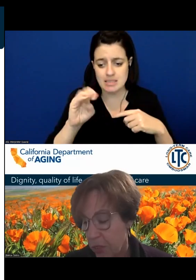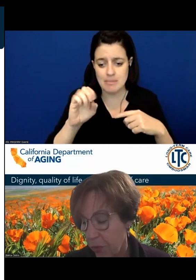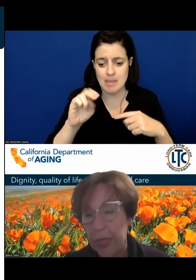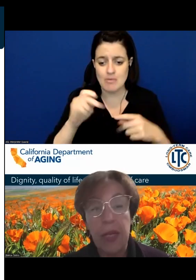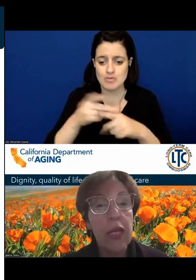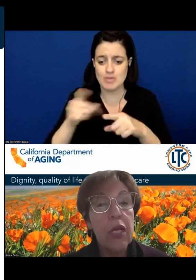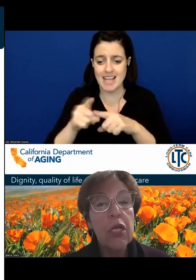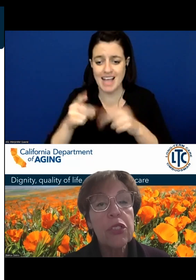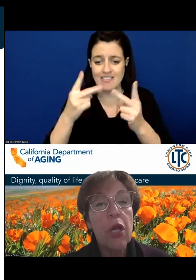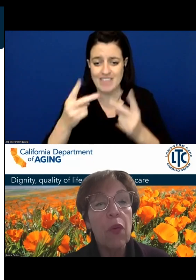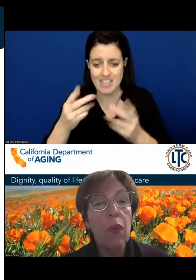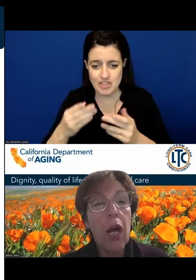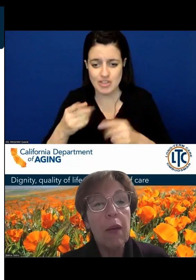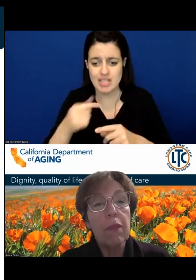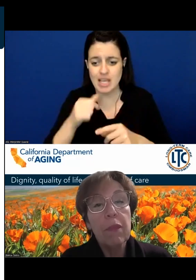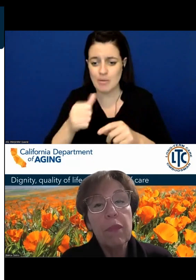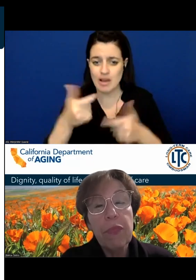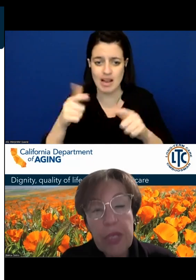from entering. So